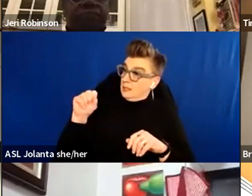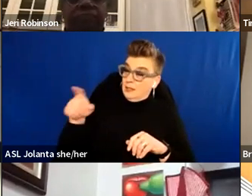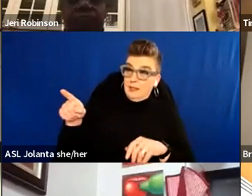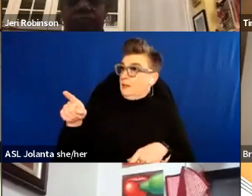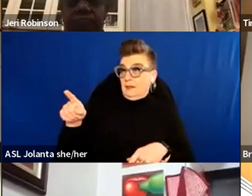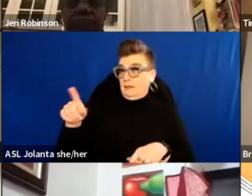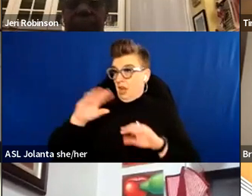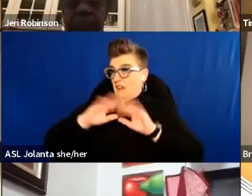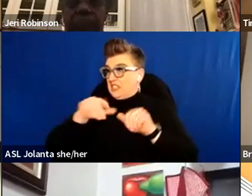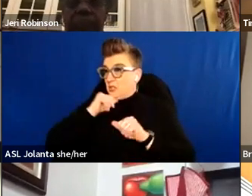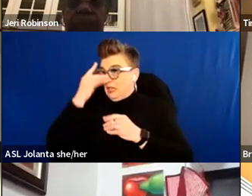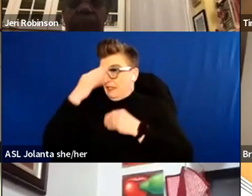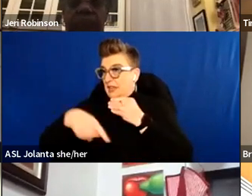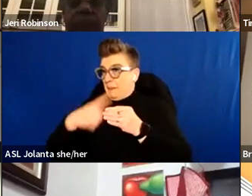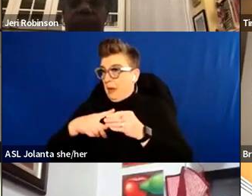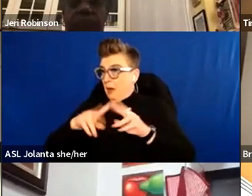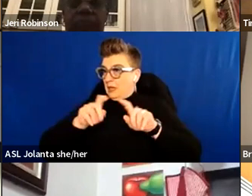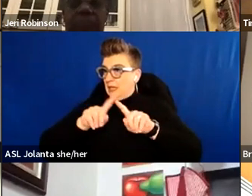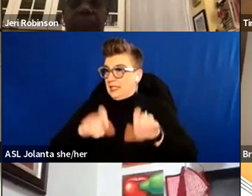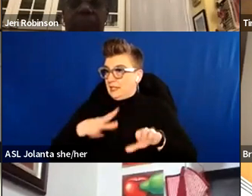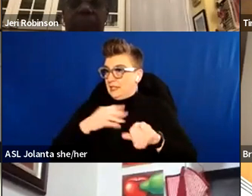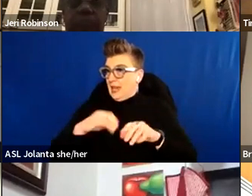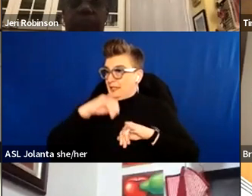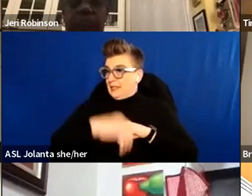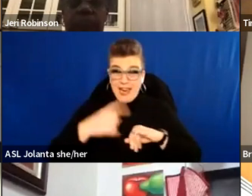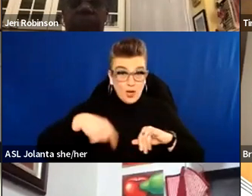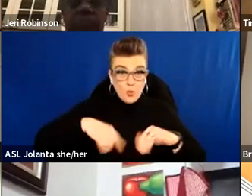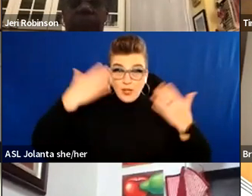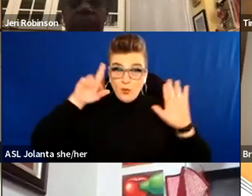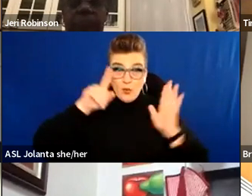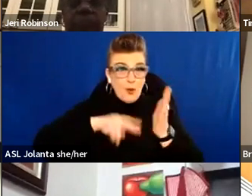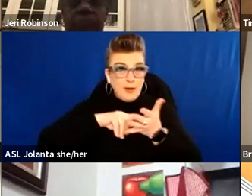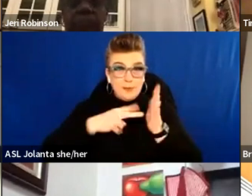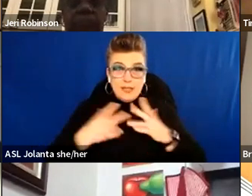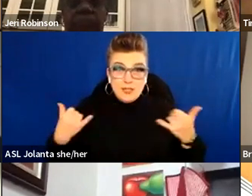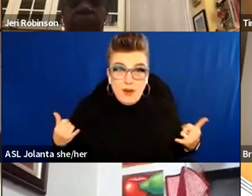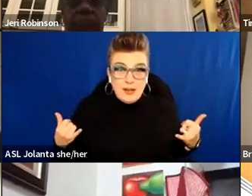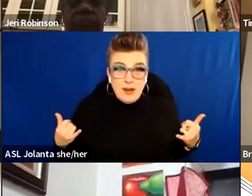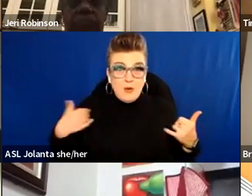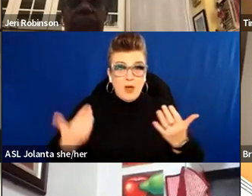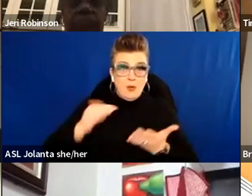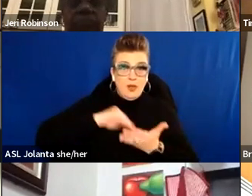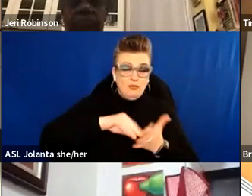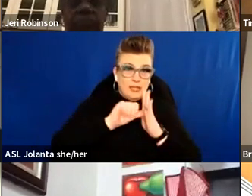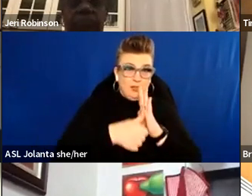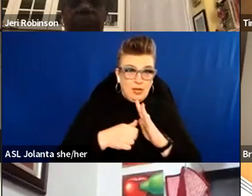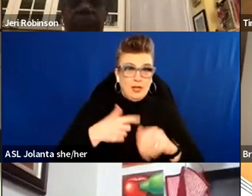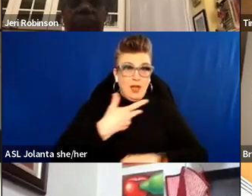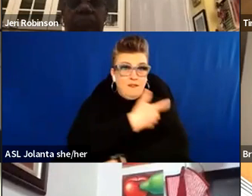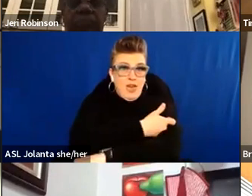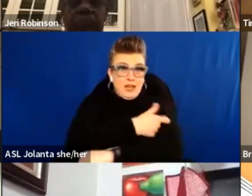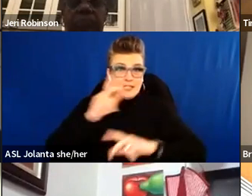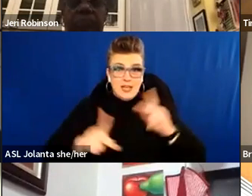enough we don't even know what test and stay does right now and i would reiterate that having vaccinated people stand out